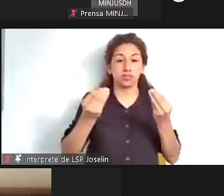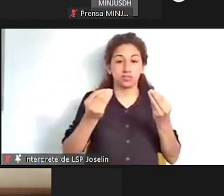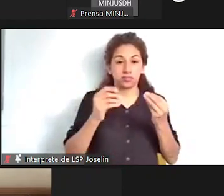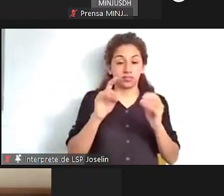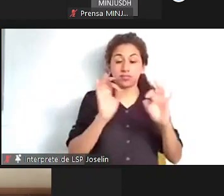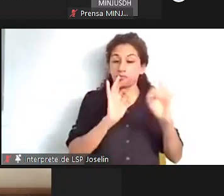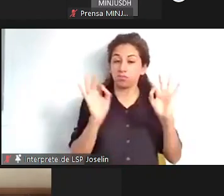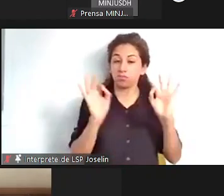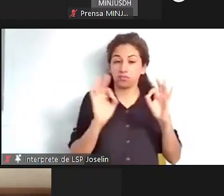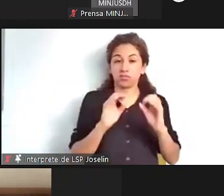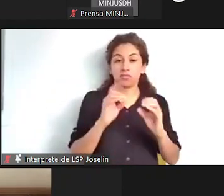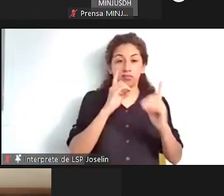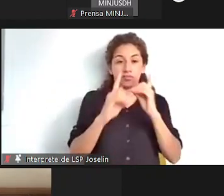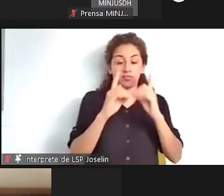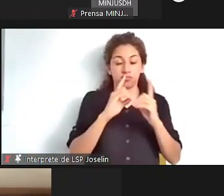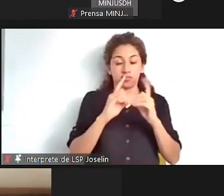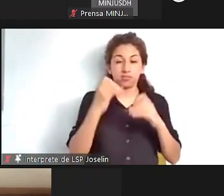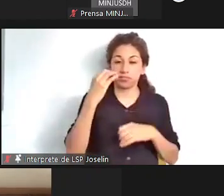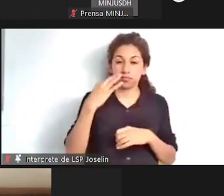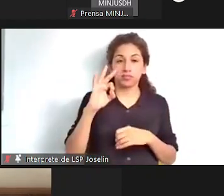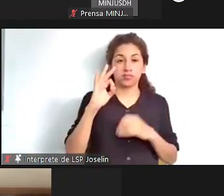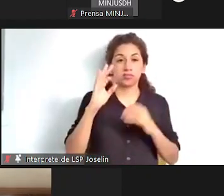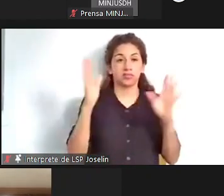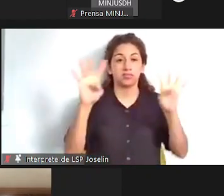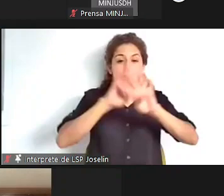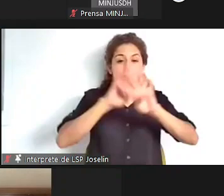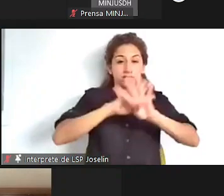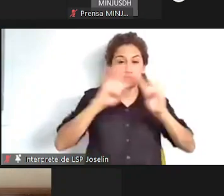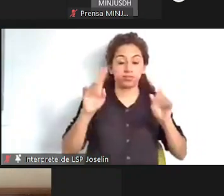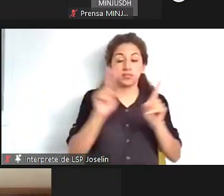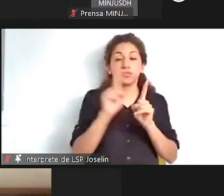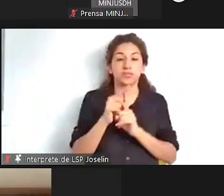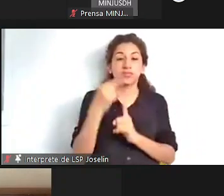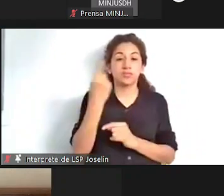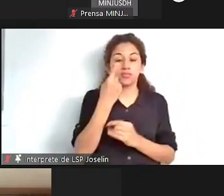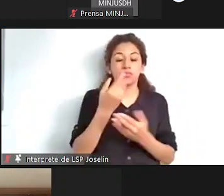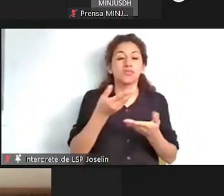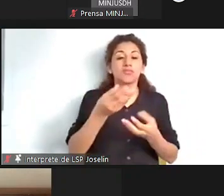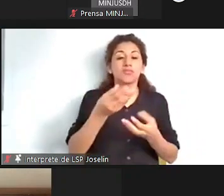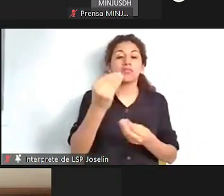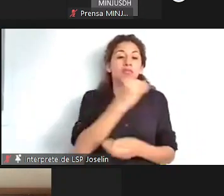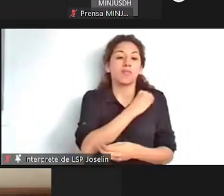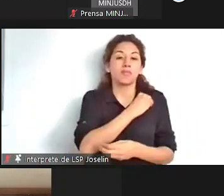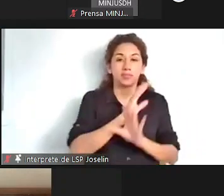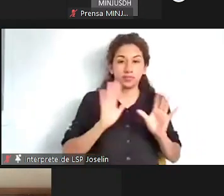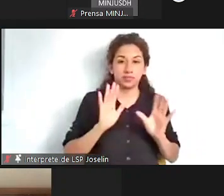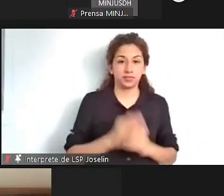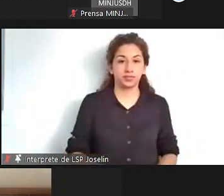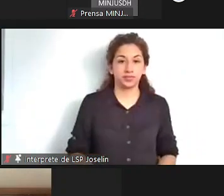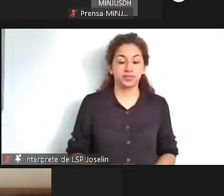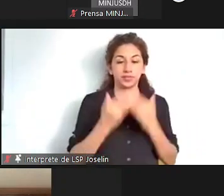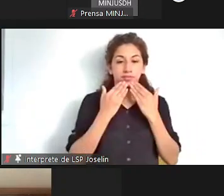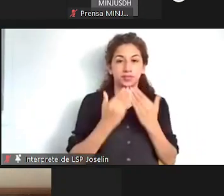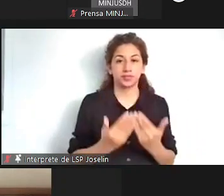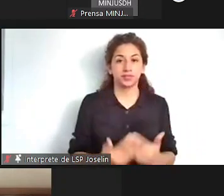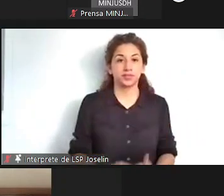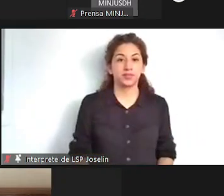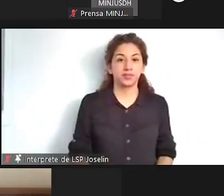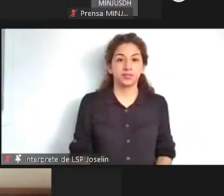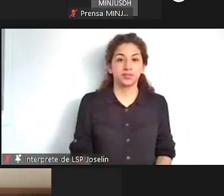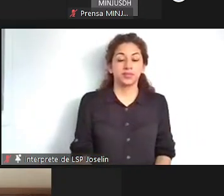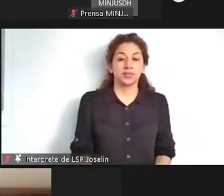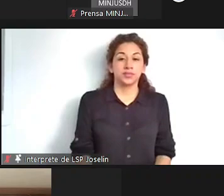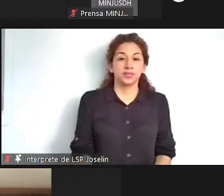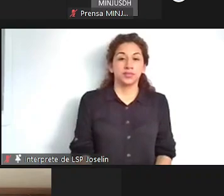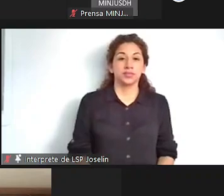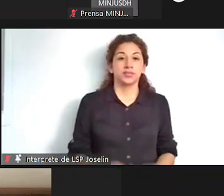144 of ilo because we have not had a dialogue that was transparent enough and we were only communicated of the